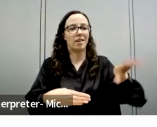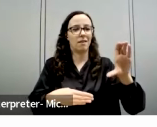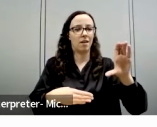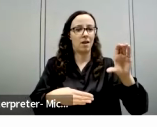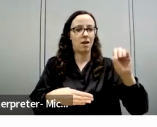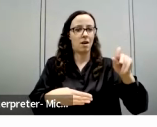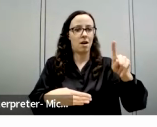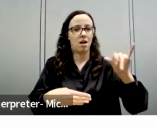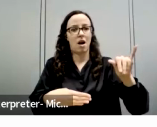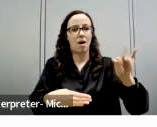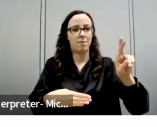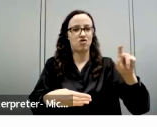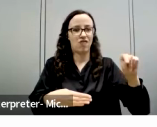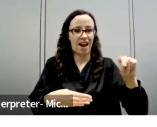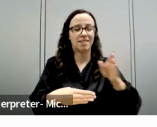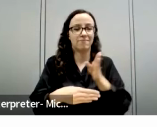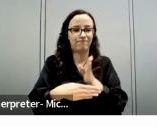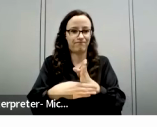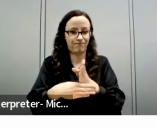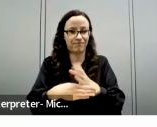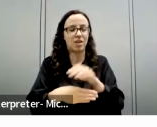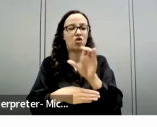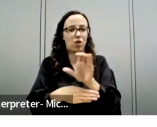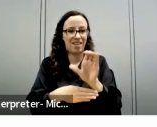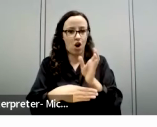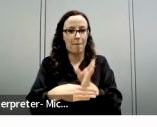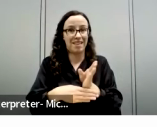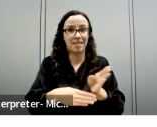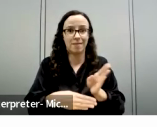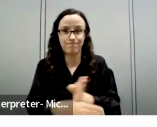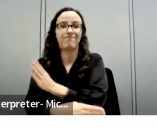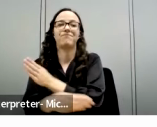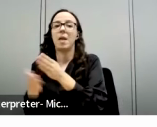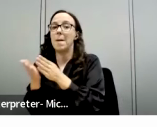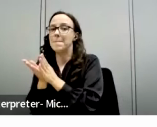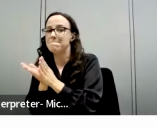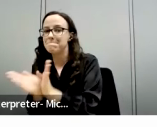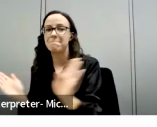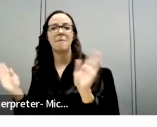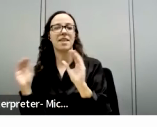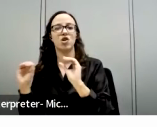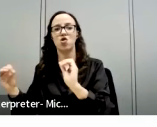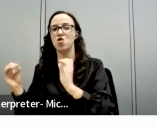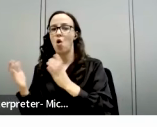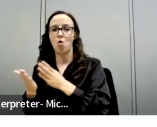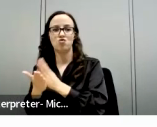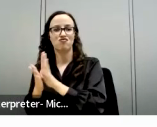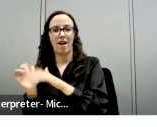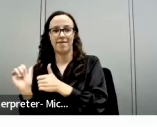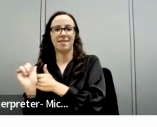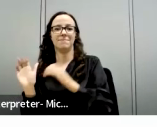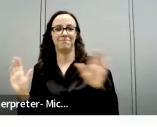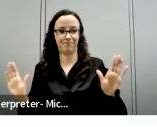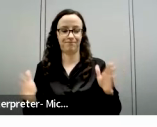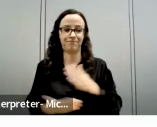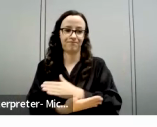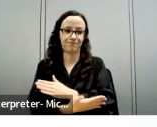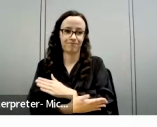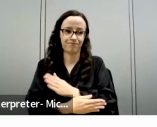with, where there are no rights reserved. These are kind of the two opposite ends of the spectrum. Creative